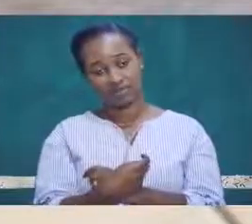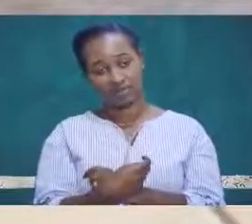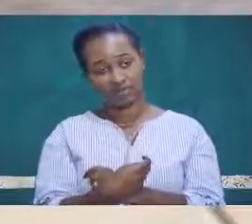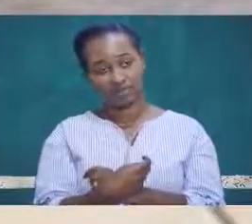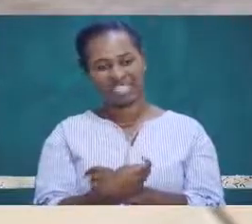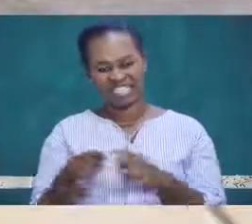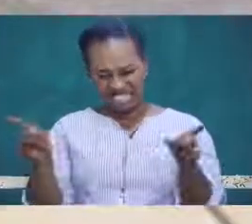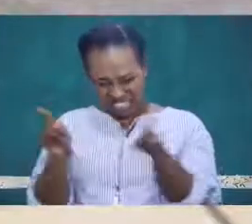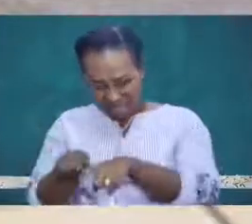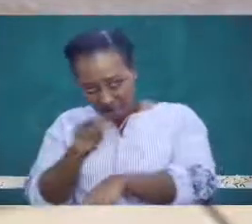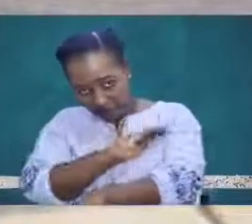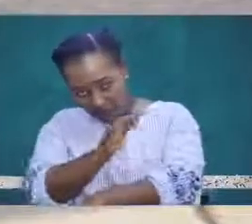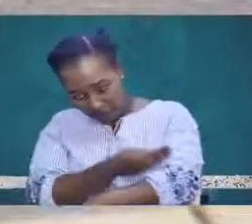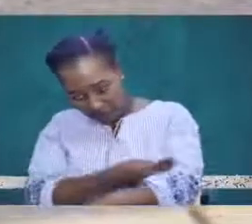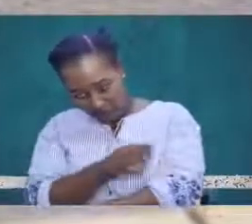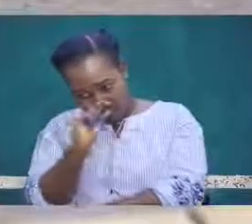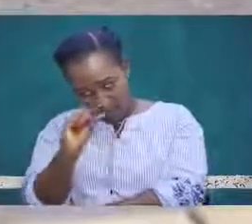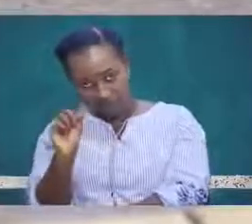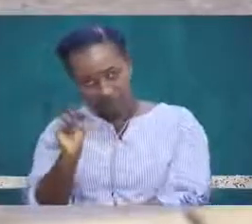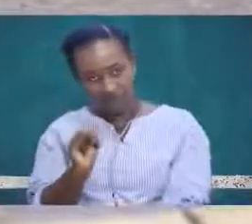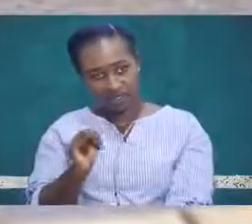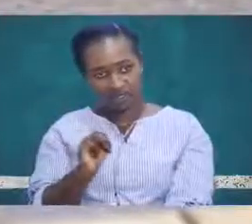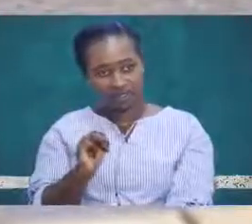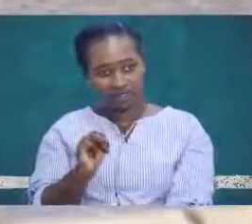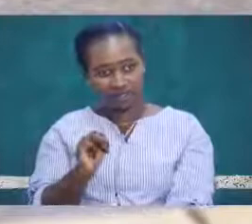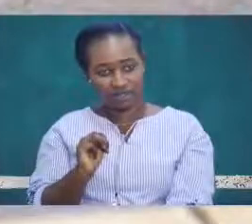to give the same force to the small mass.